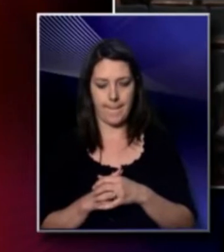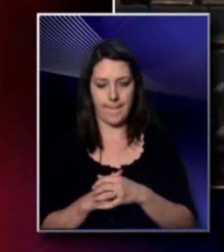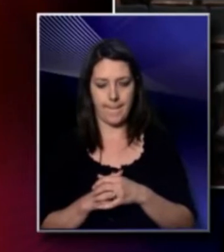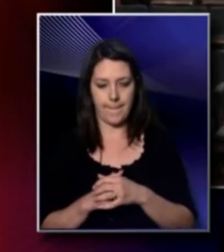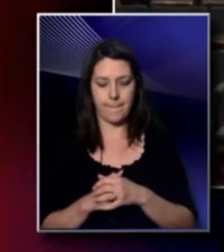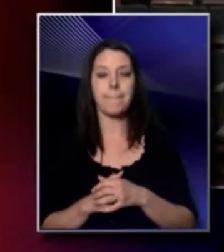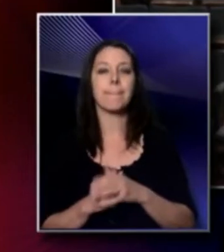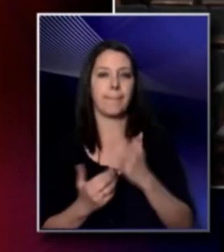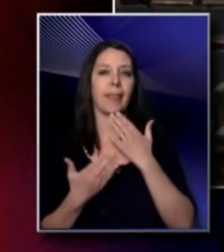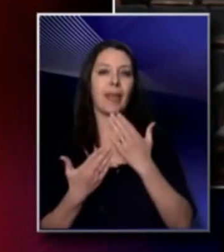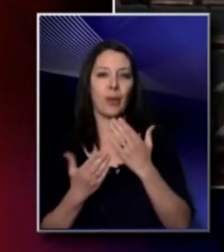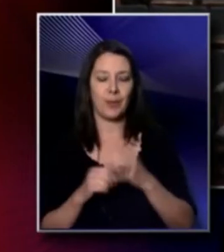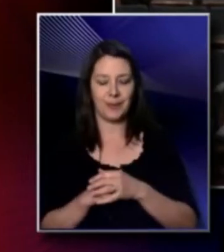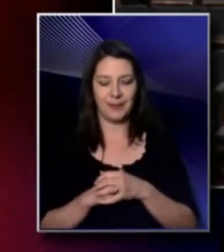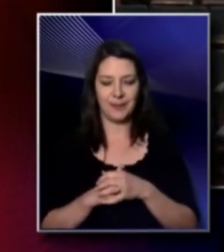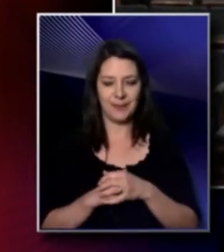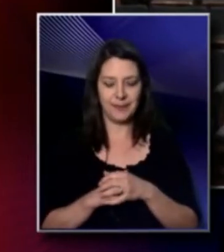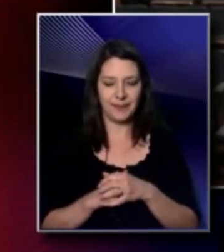Thank you.